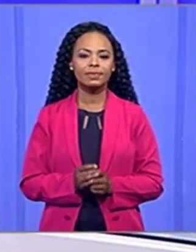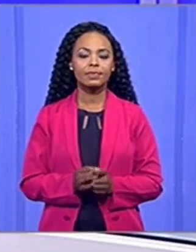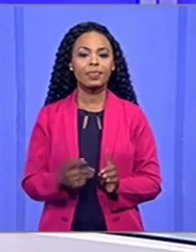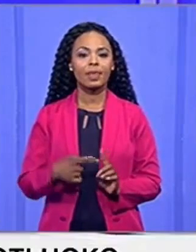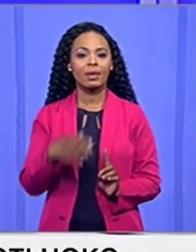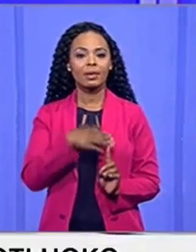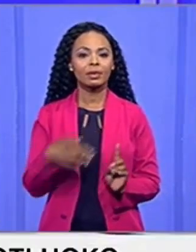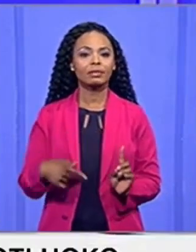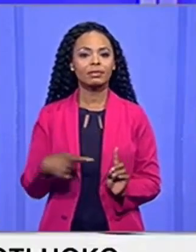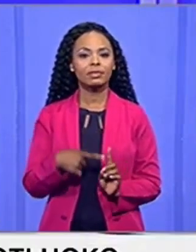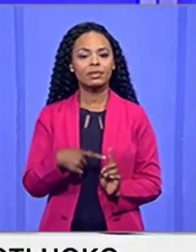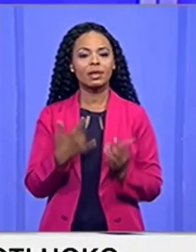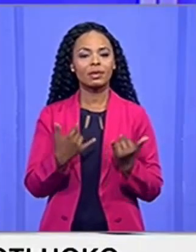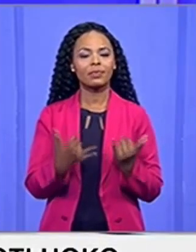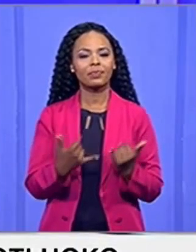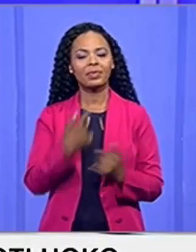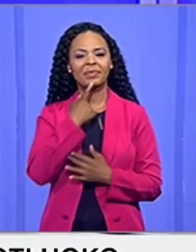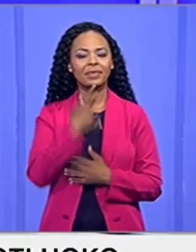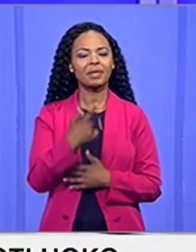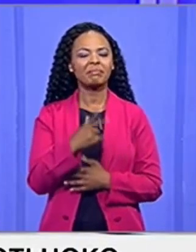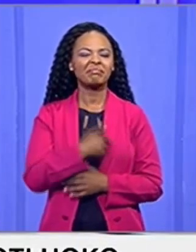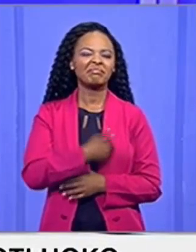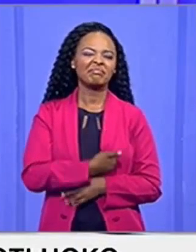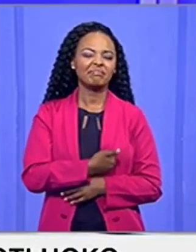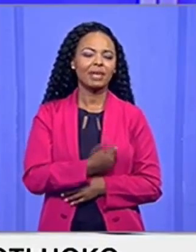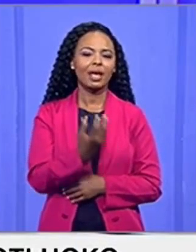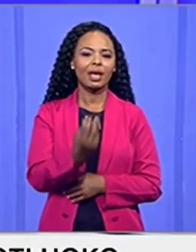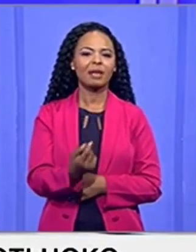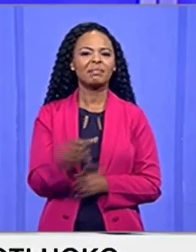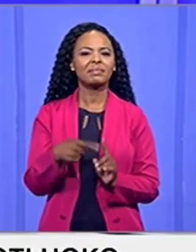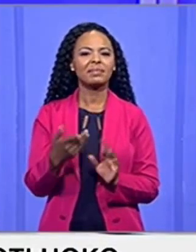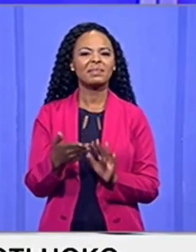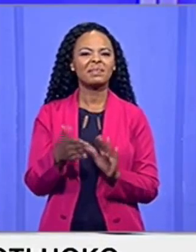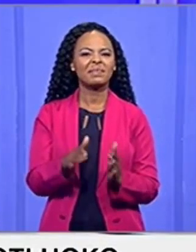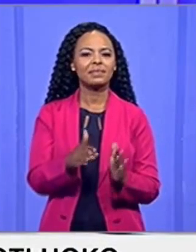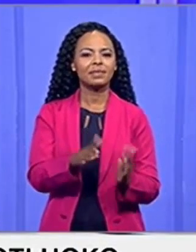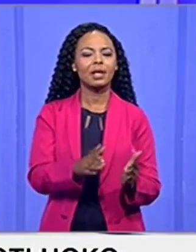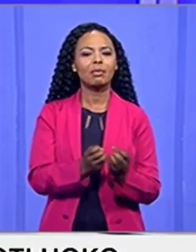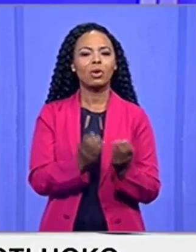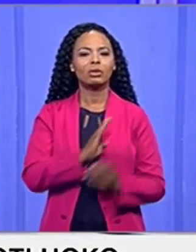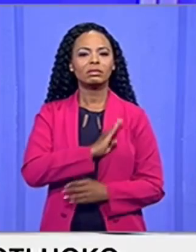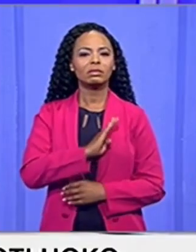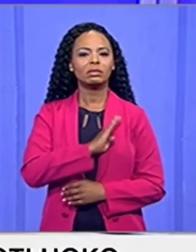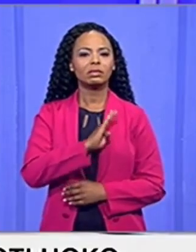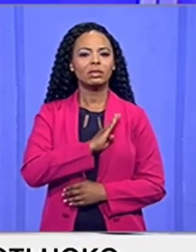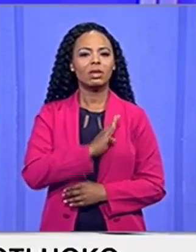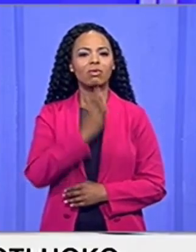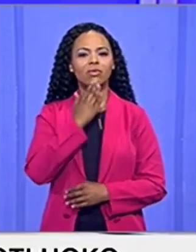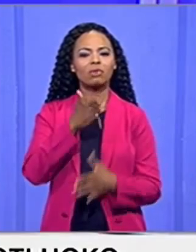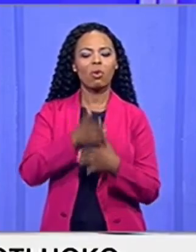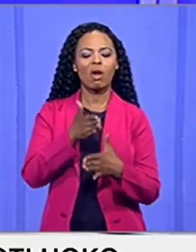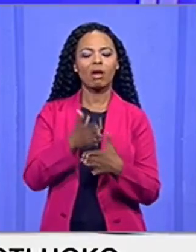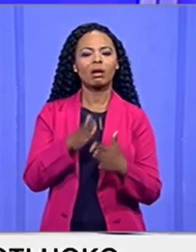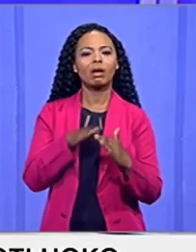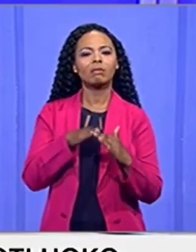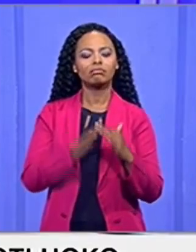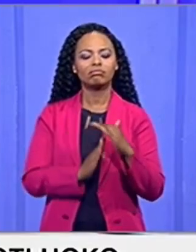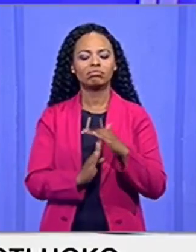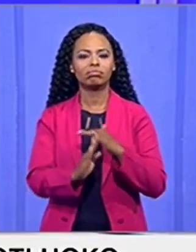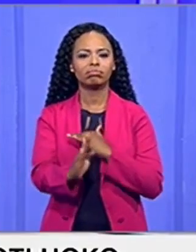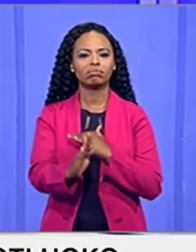Mopresidente Cyril Ramaphosa a re utlwile botlhoko thata ke go tlhokafala ga ditokololo tsa sesole sa metsi mo kotsing kwa lewatle kwa Komeki